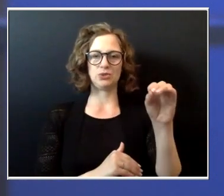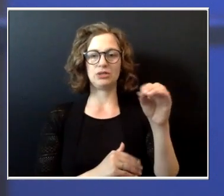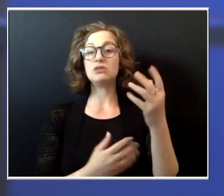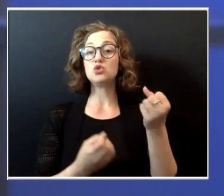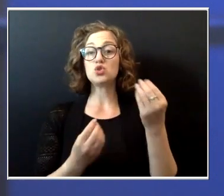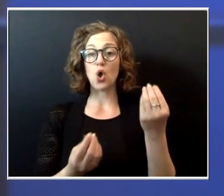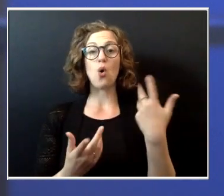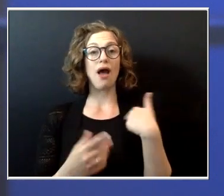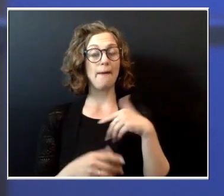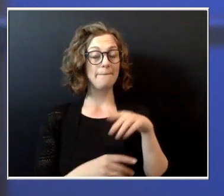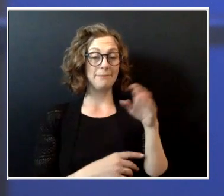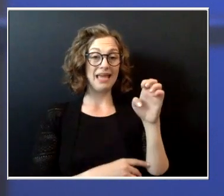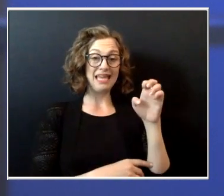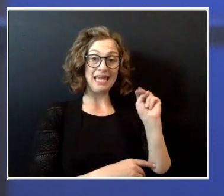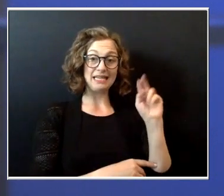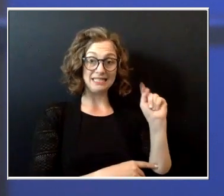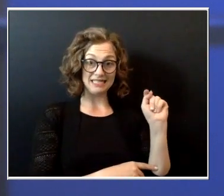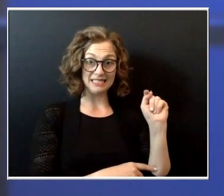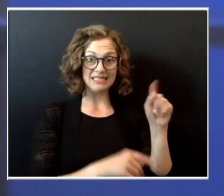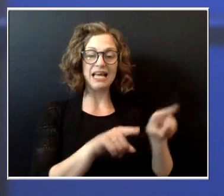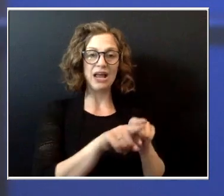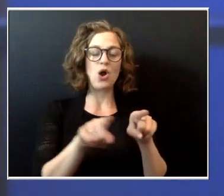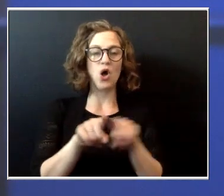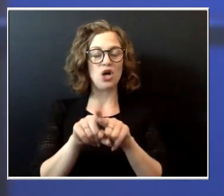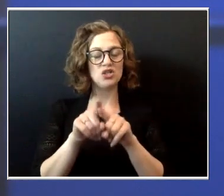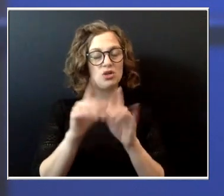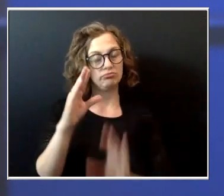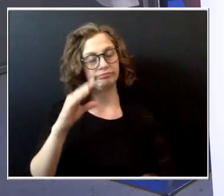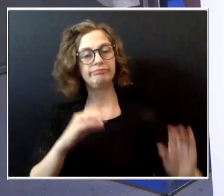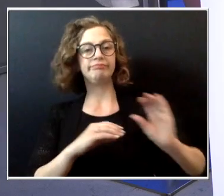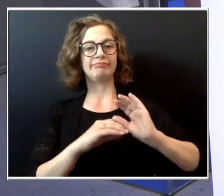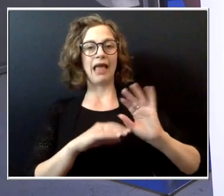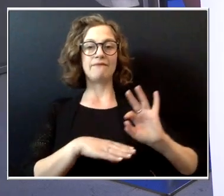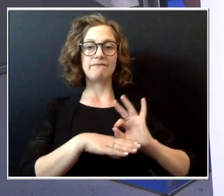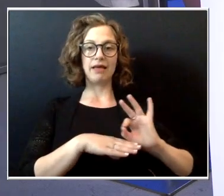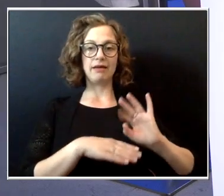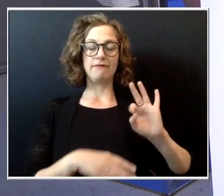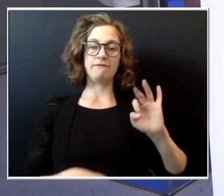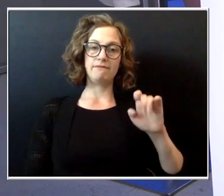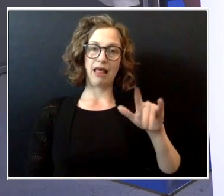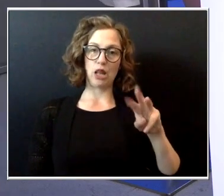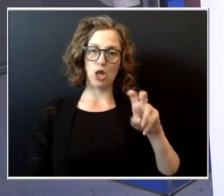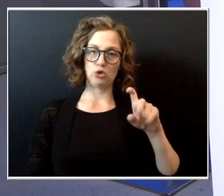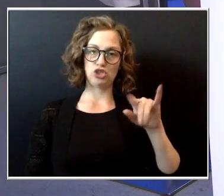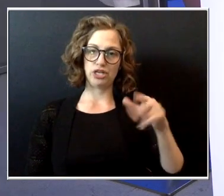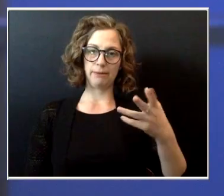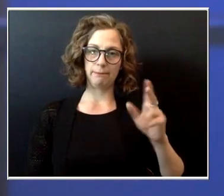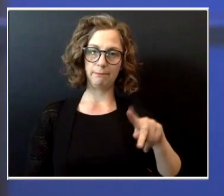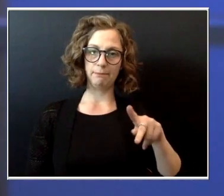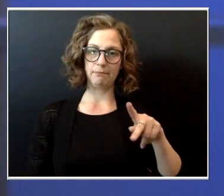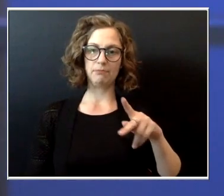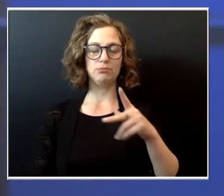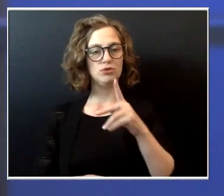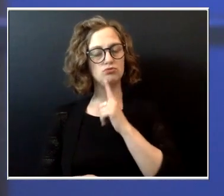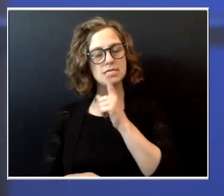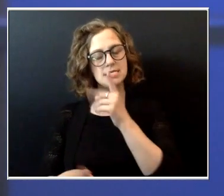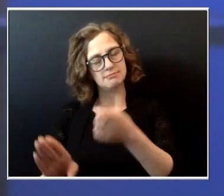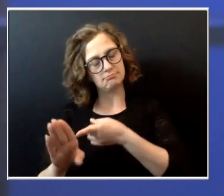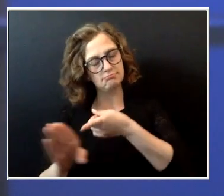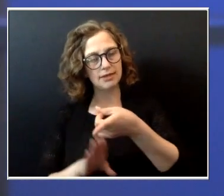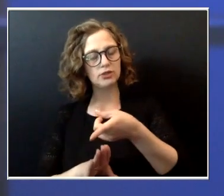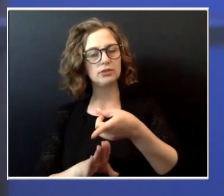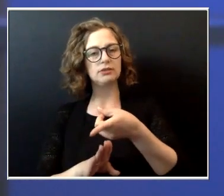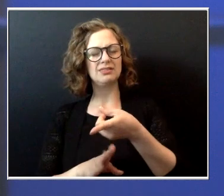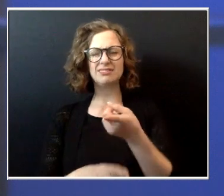fellowship to get that specialization. So what do you do? So I spend a lot of my time in the